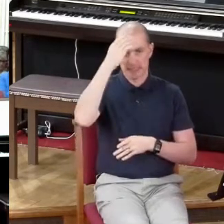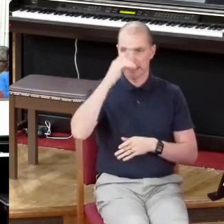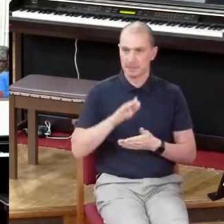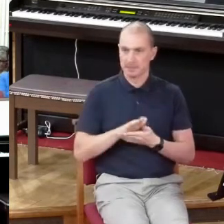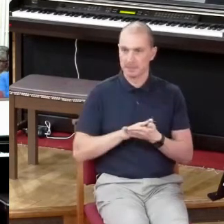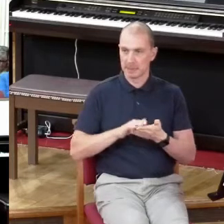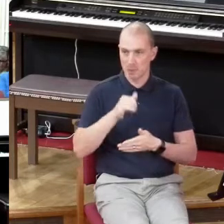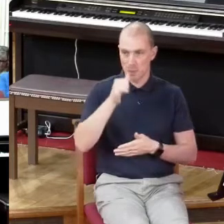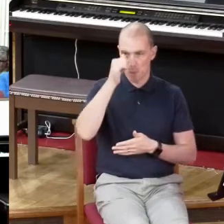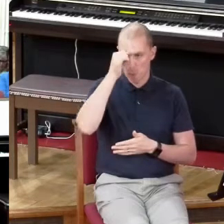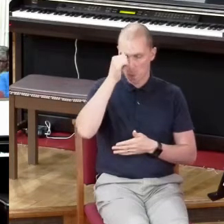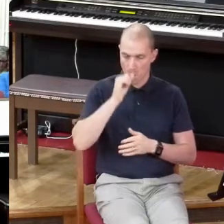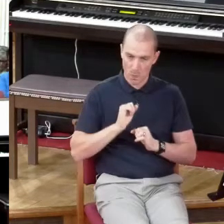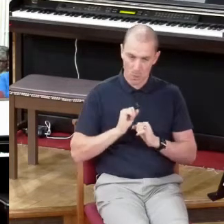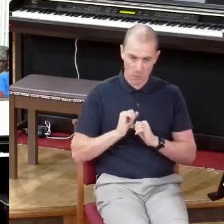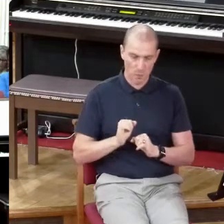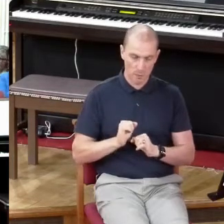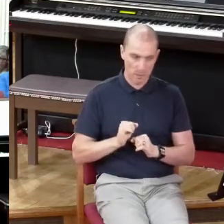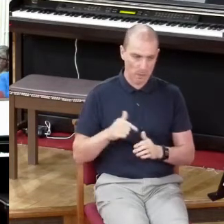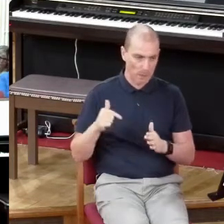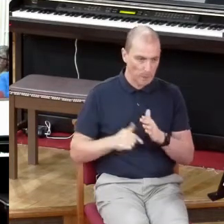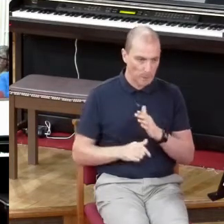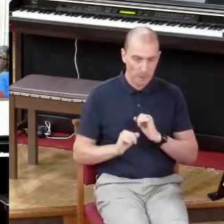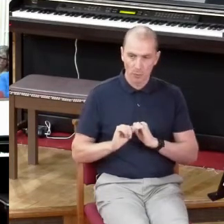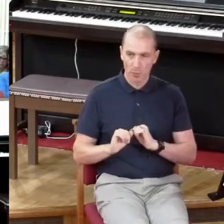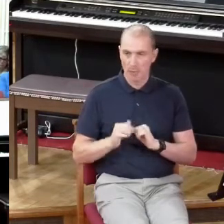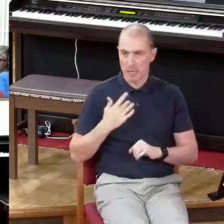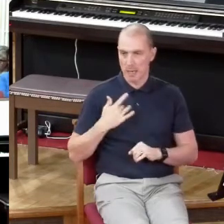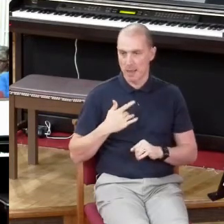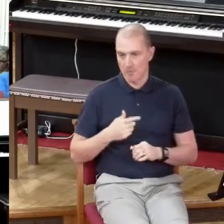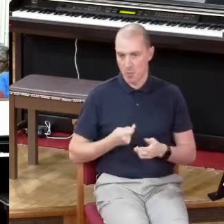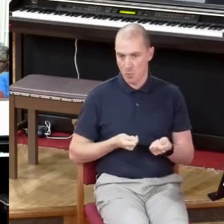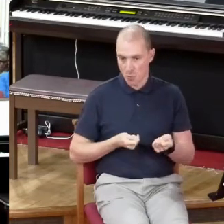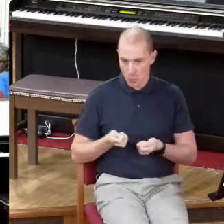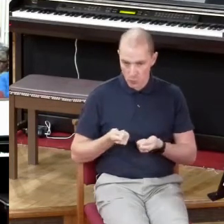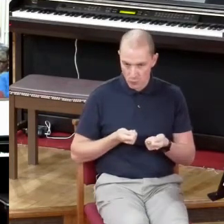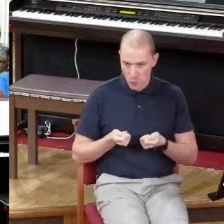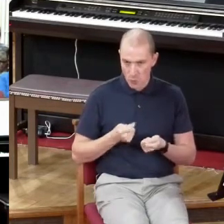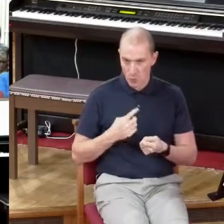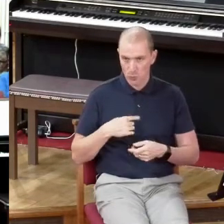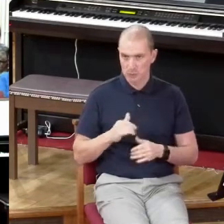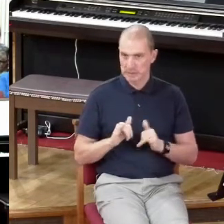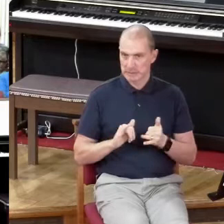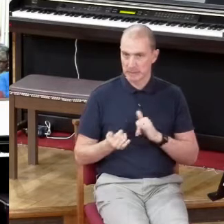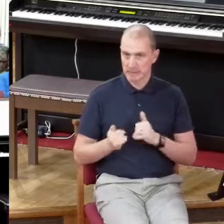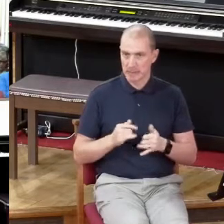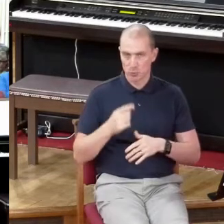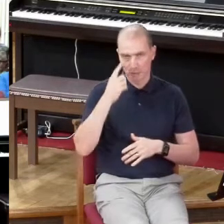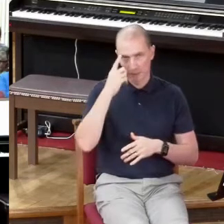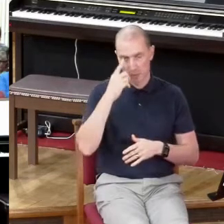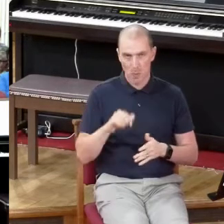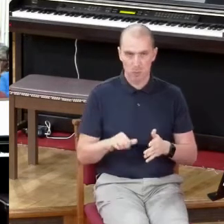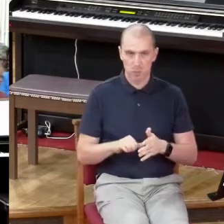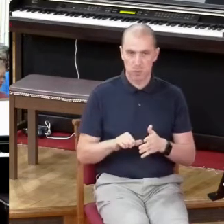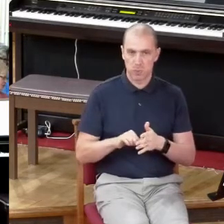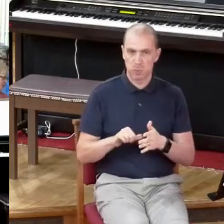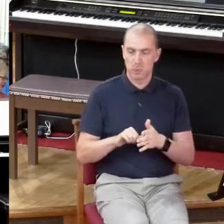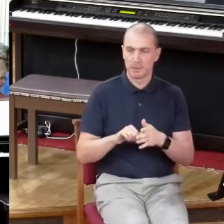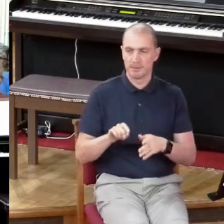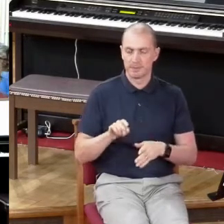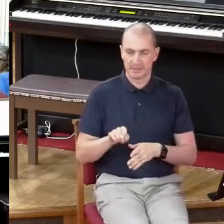all about your life. He's in control of things. And sometimes when you think it's hard going, he's there and he knows